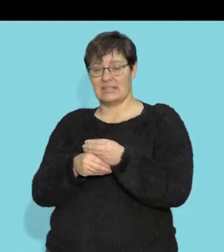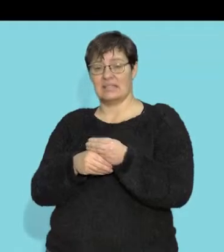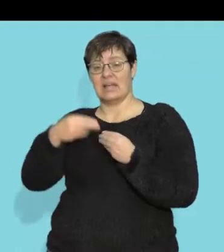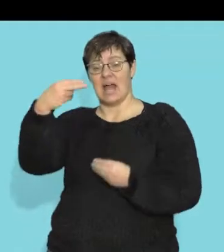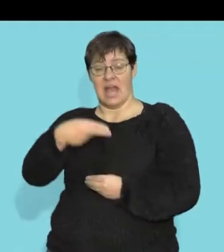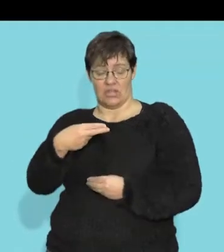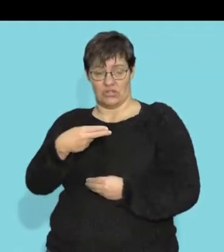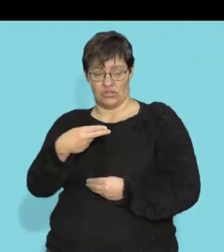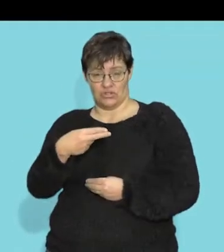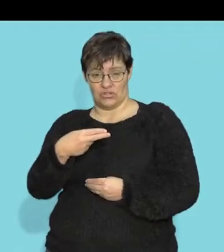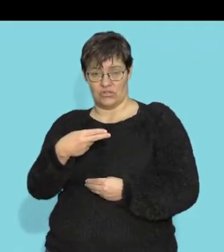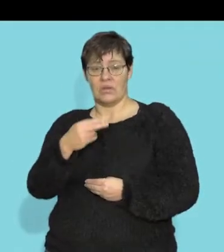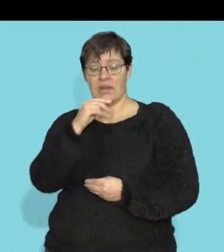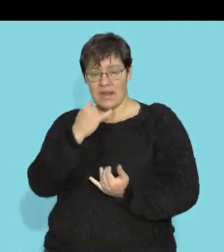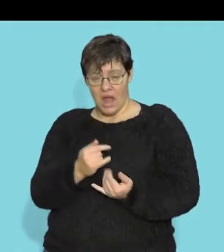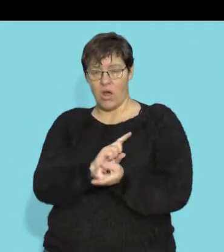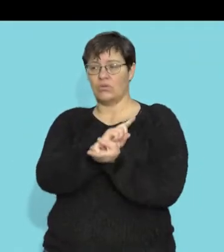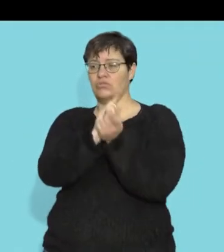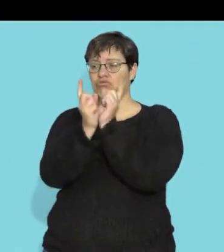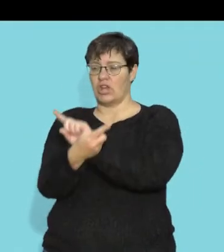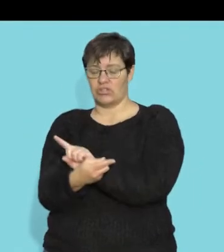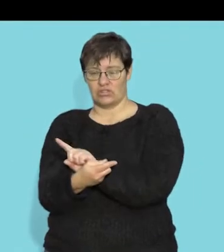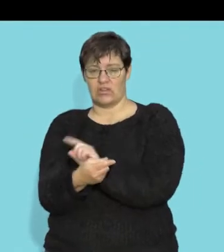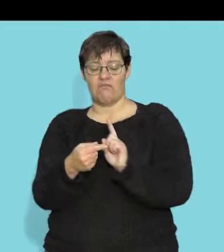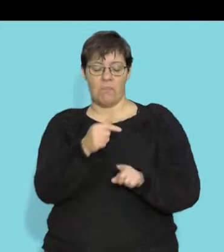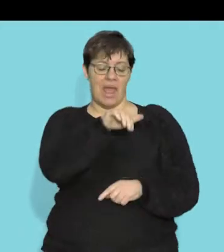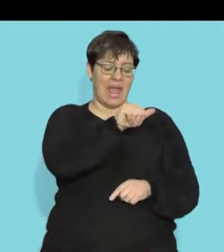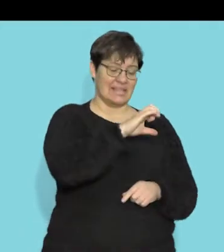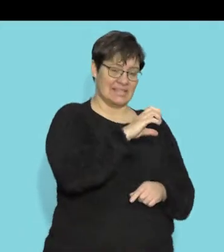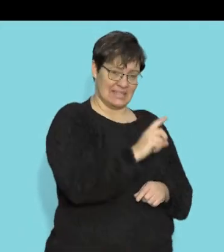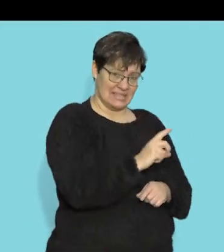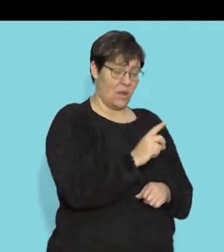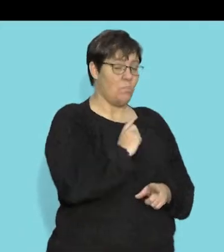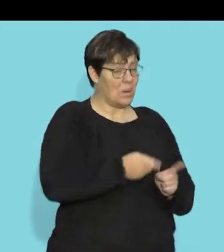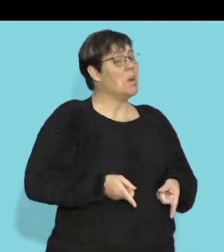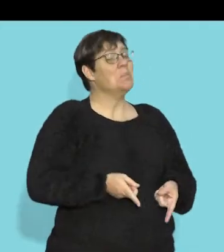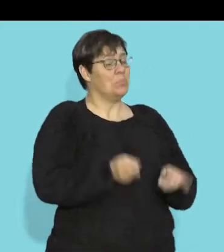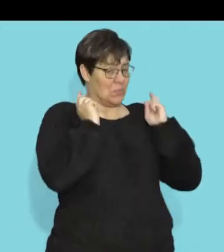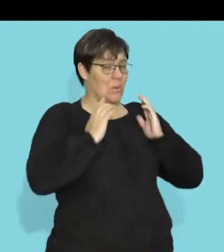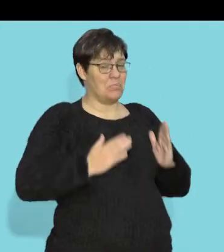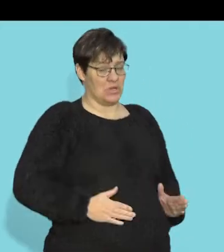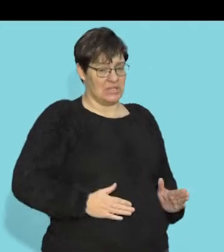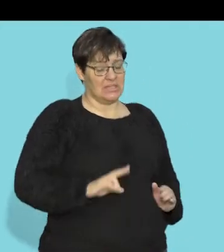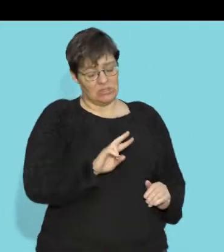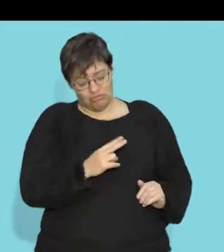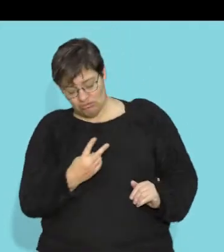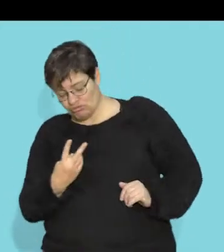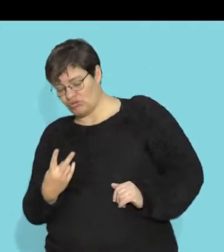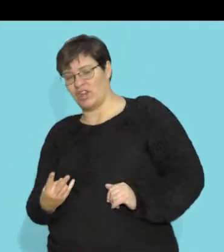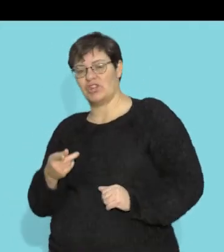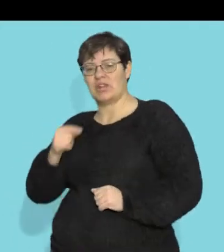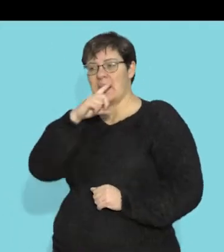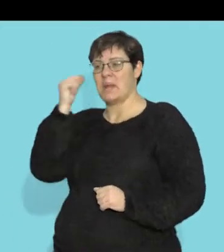it, and all that I do is I change it from being an acid, which is detrimental to me,